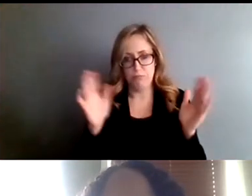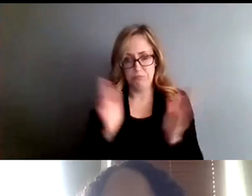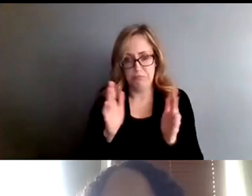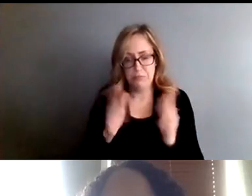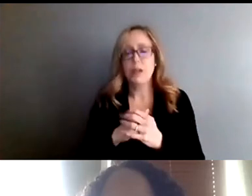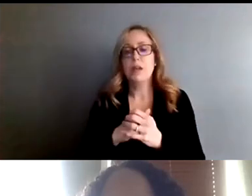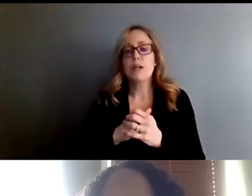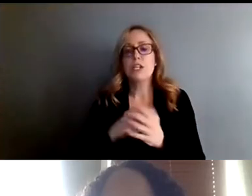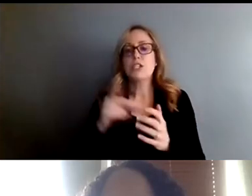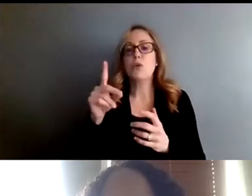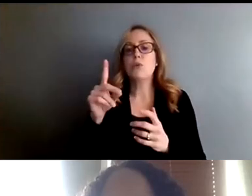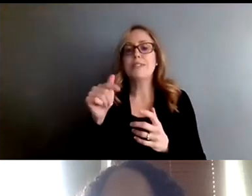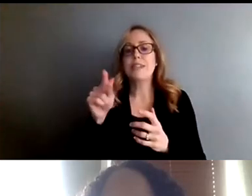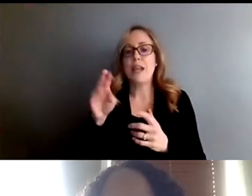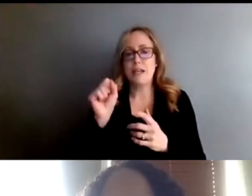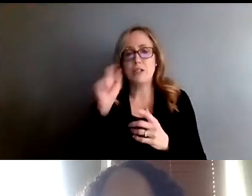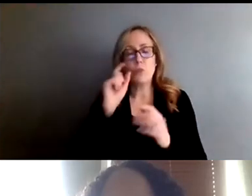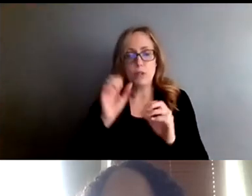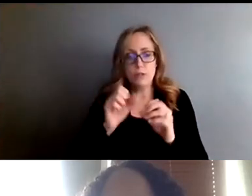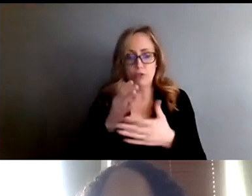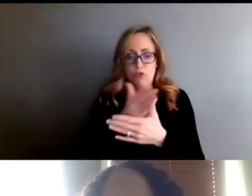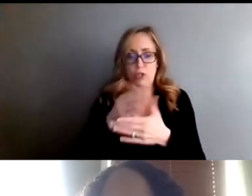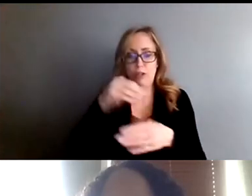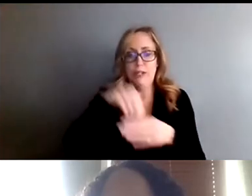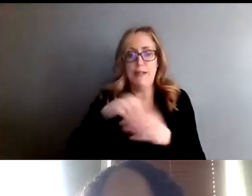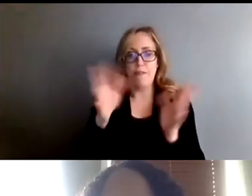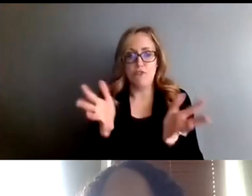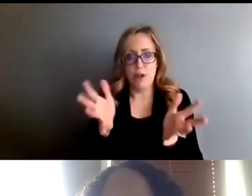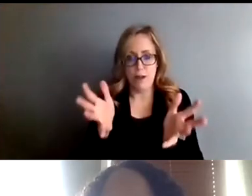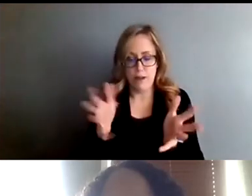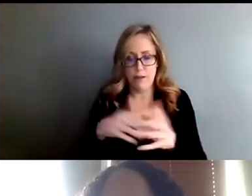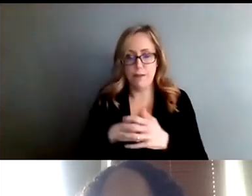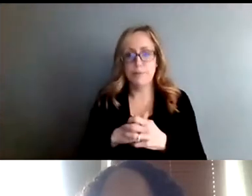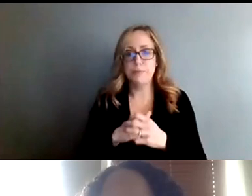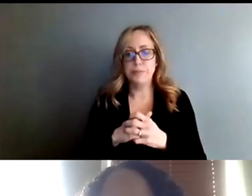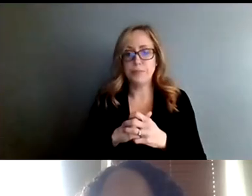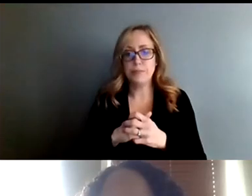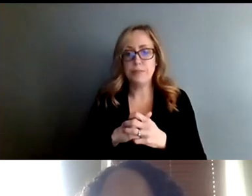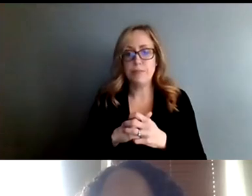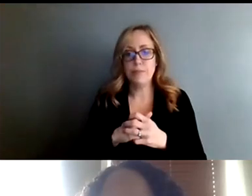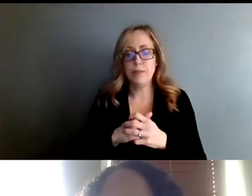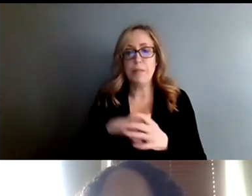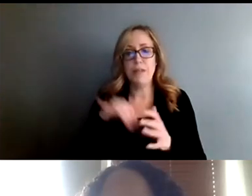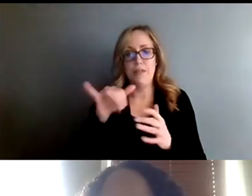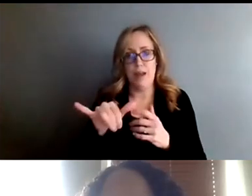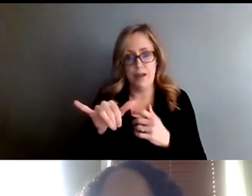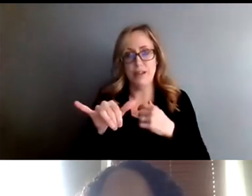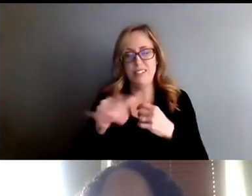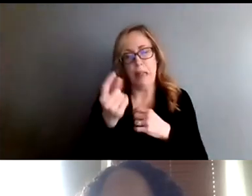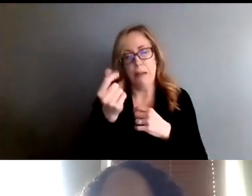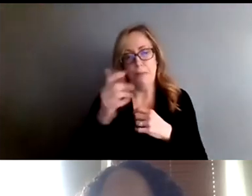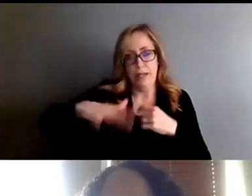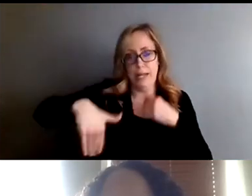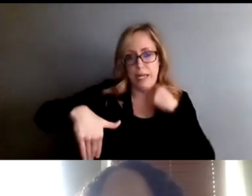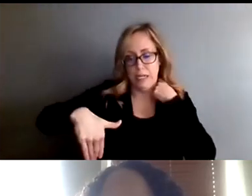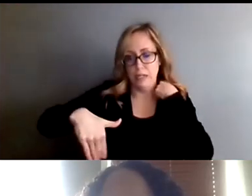that we get that information and share it in the chat for you, but that's coming at a little bit of a later time.